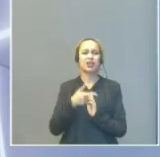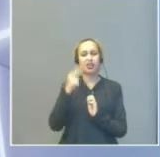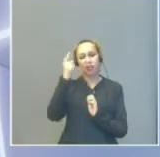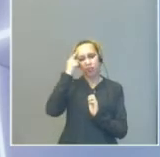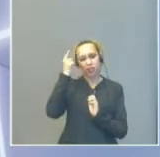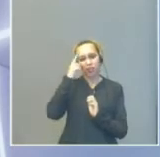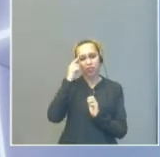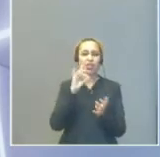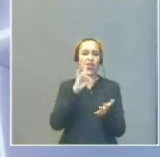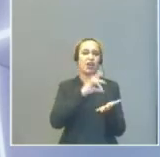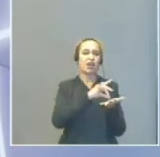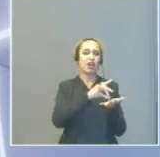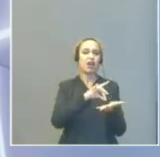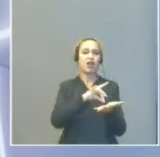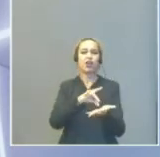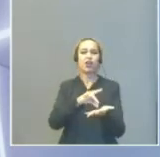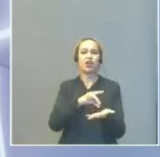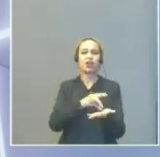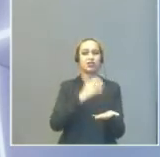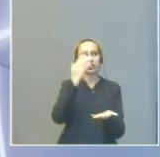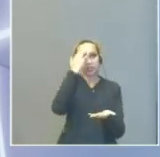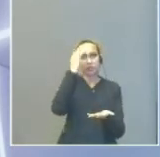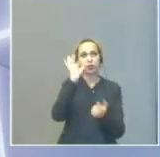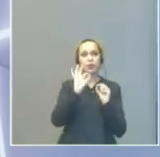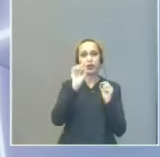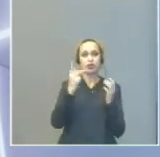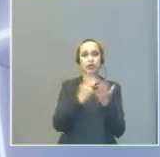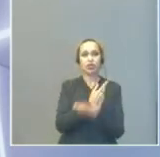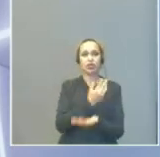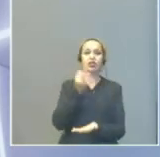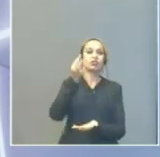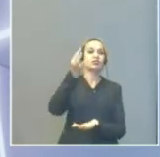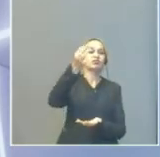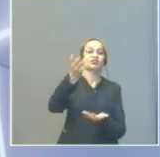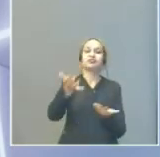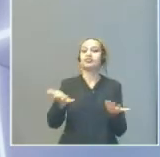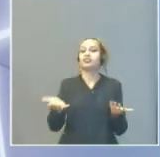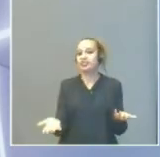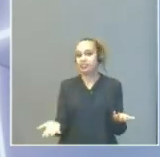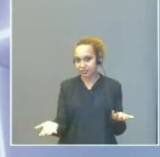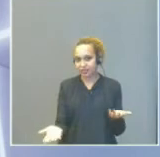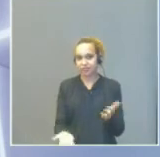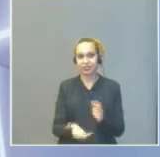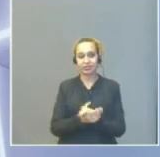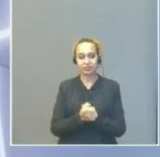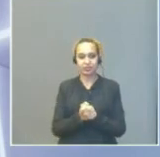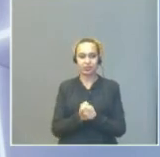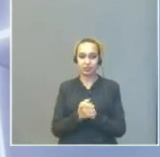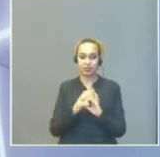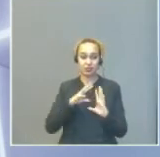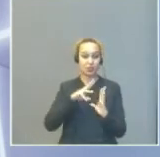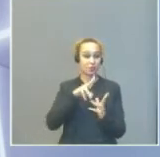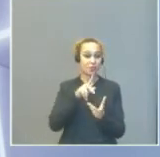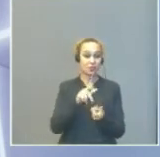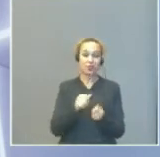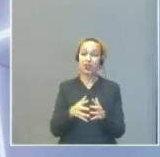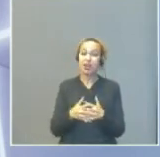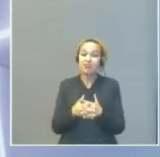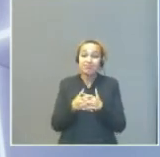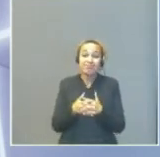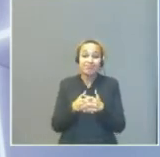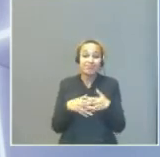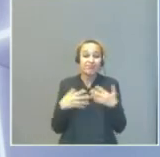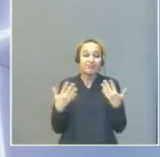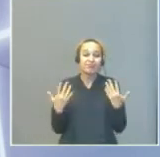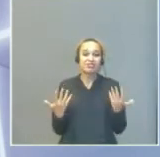some kind of futurist analysis of what might yet be. The world is so complex that it is more than